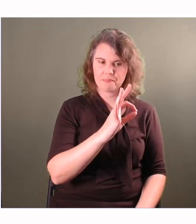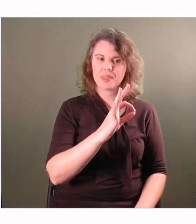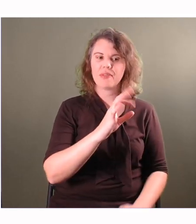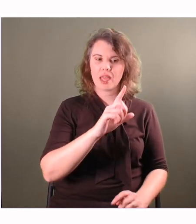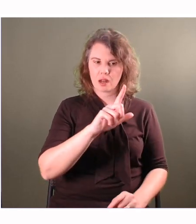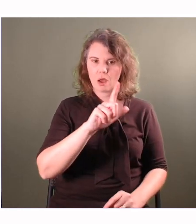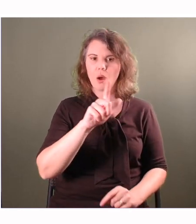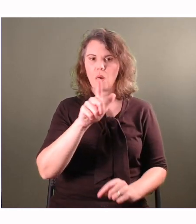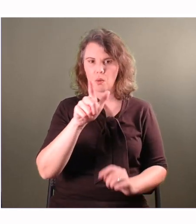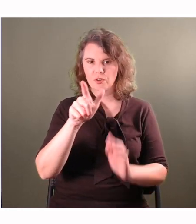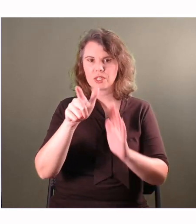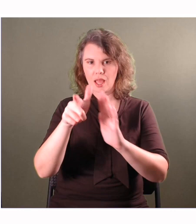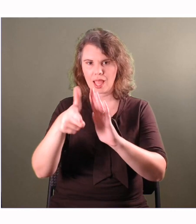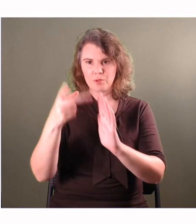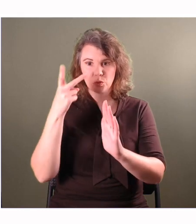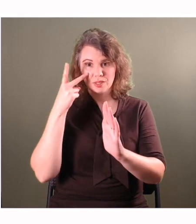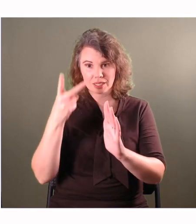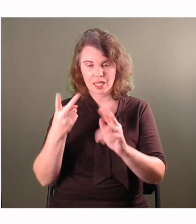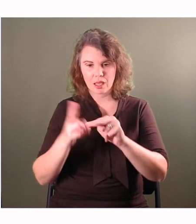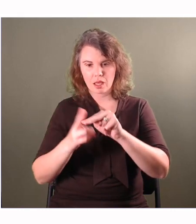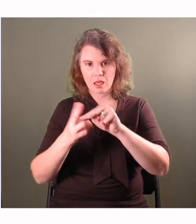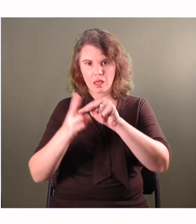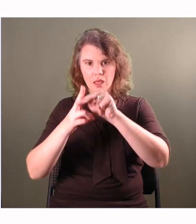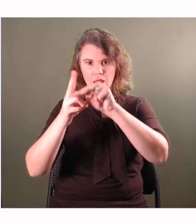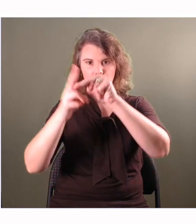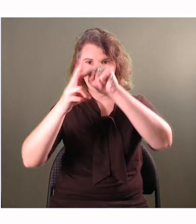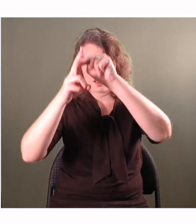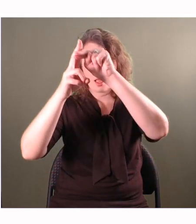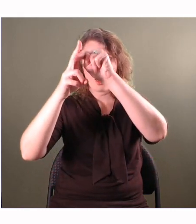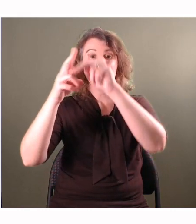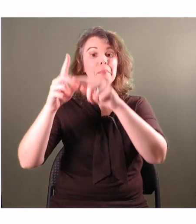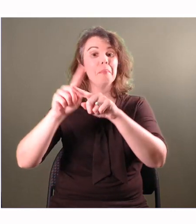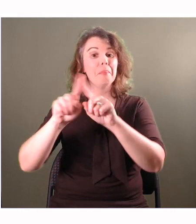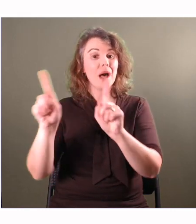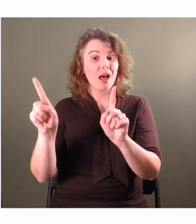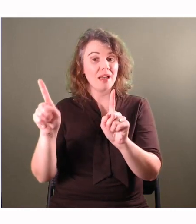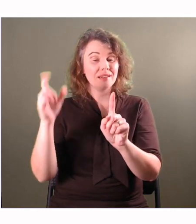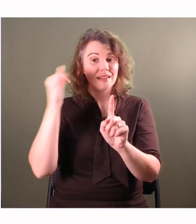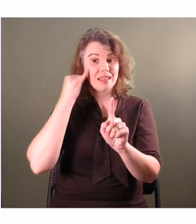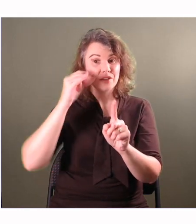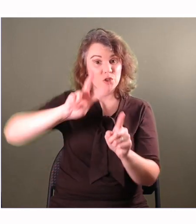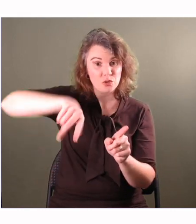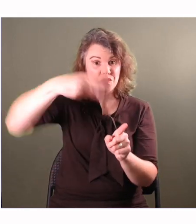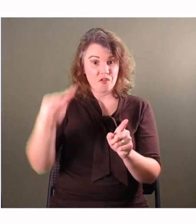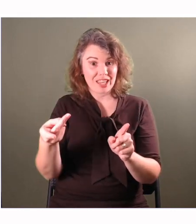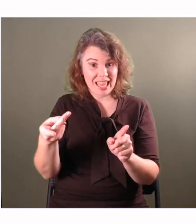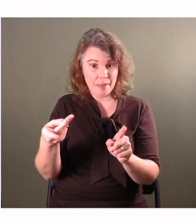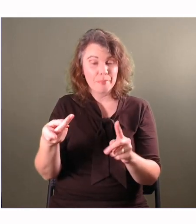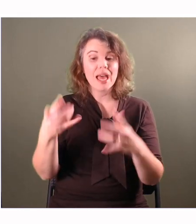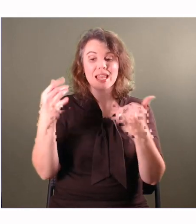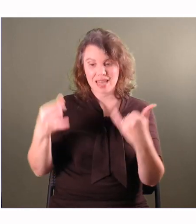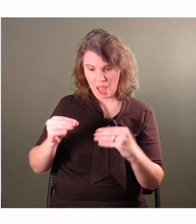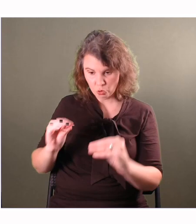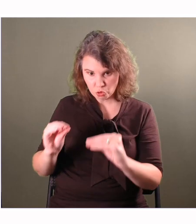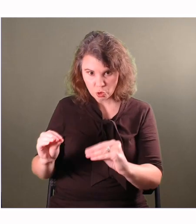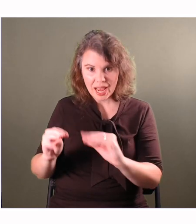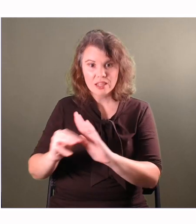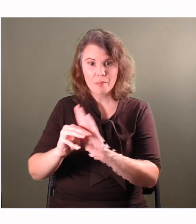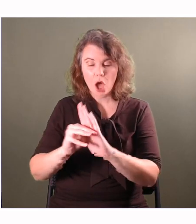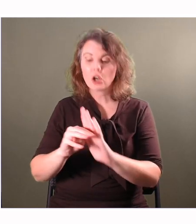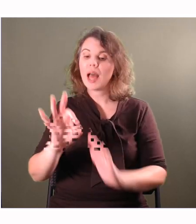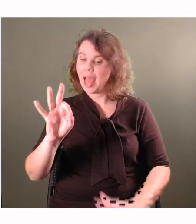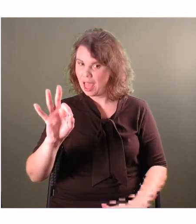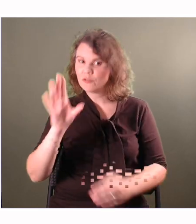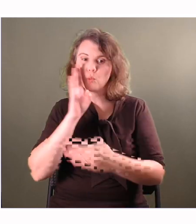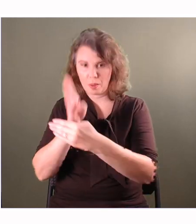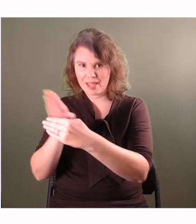see is that excess legality goes up and up and up and up for s as an onset. But then if you just flip it and now start